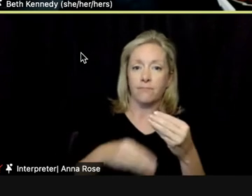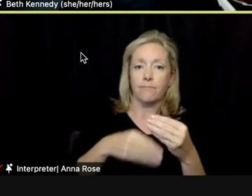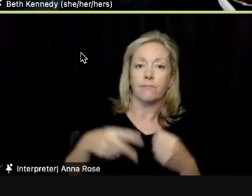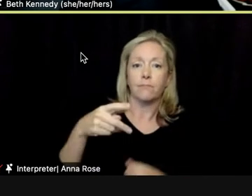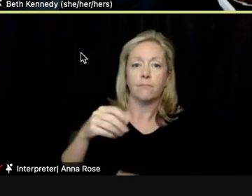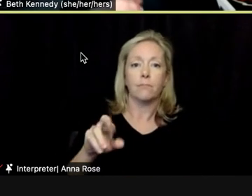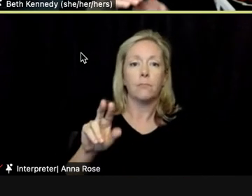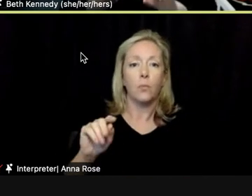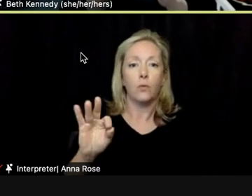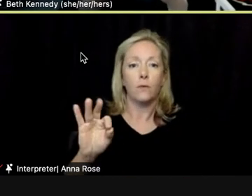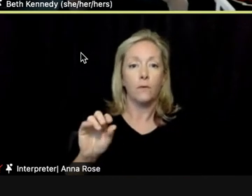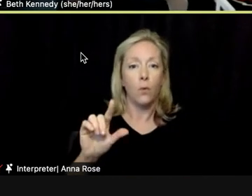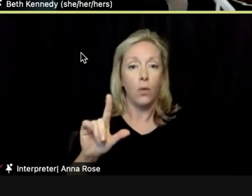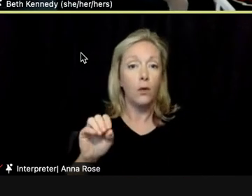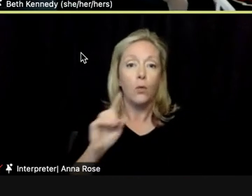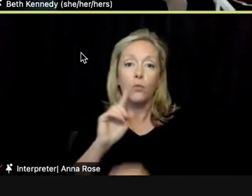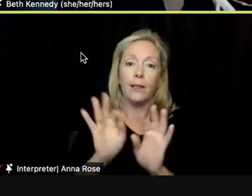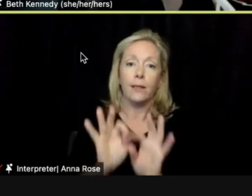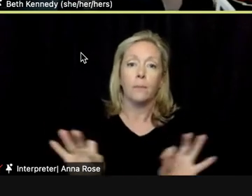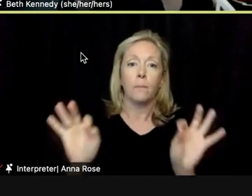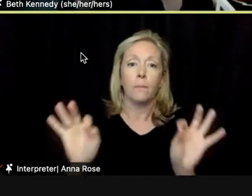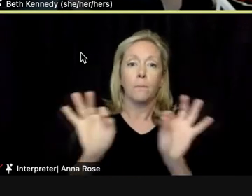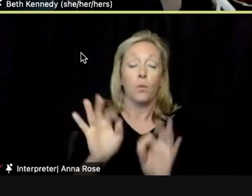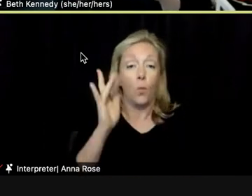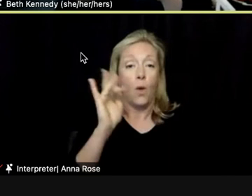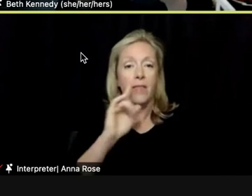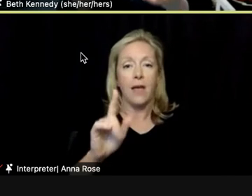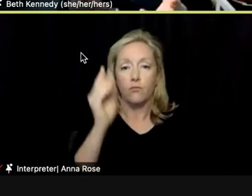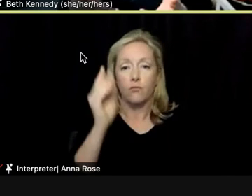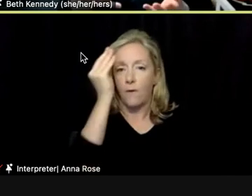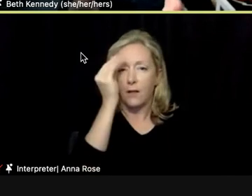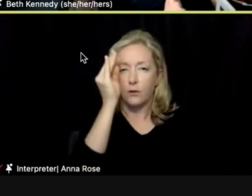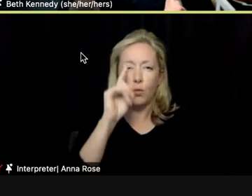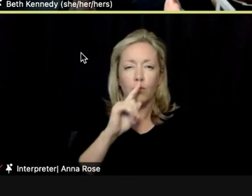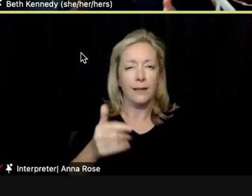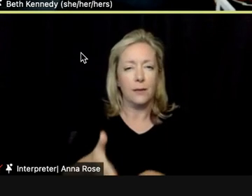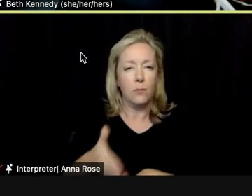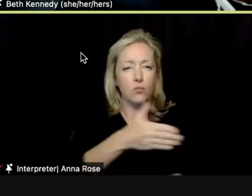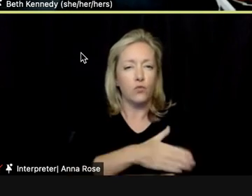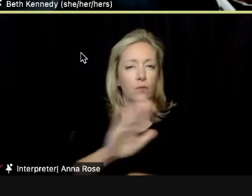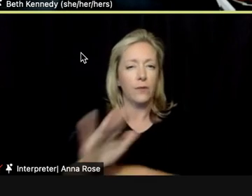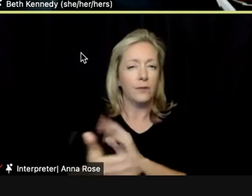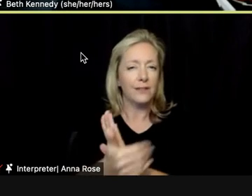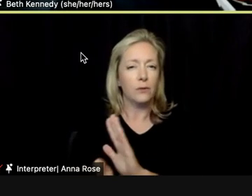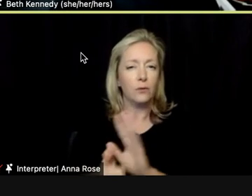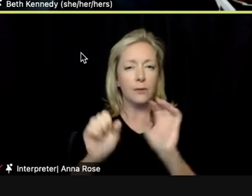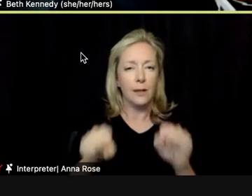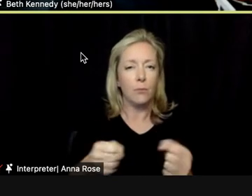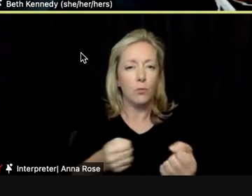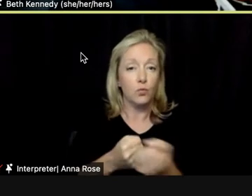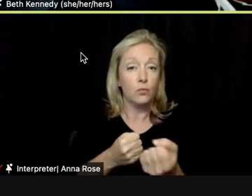the reflection is what really is going to elevate that person's ability to support someone who's